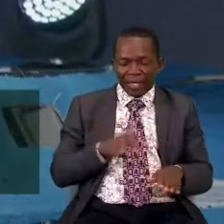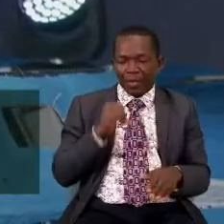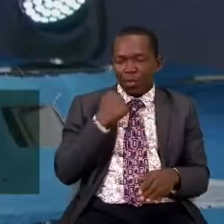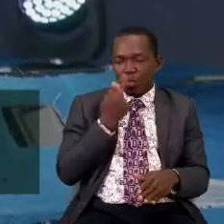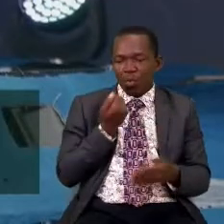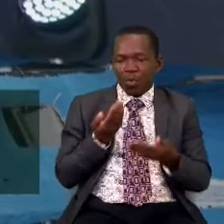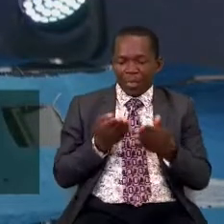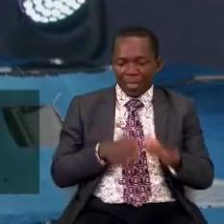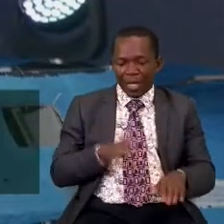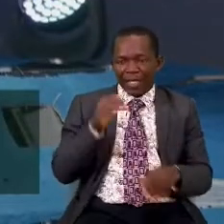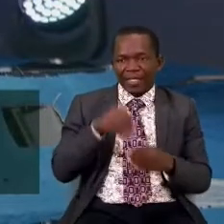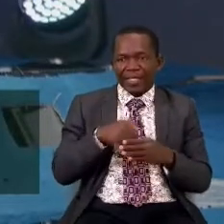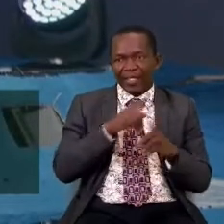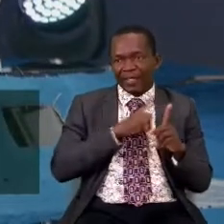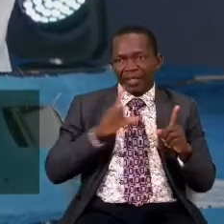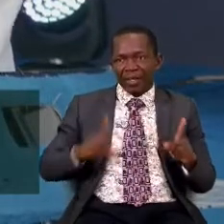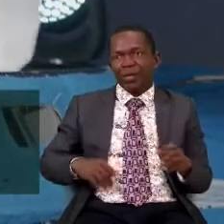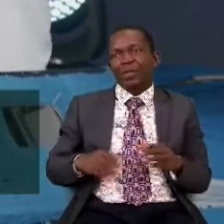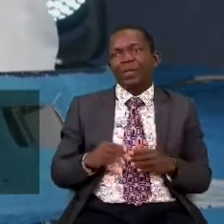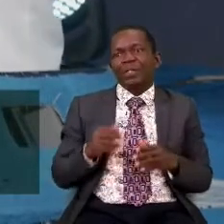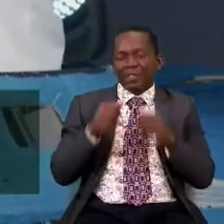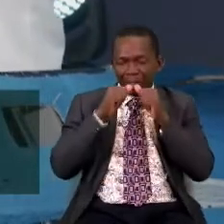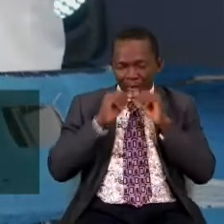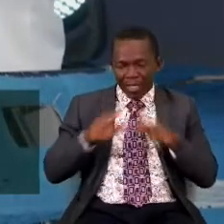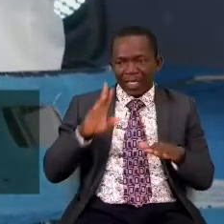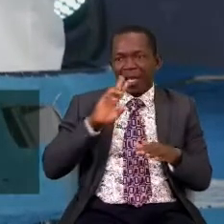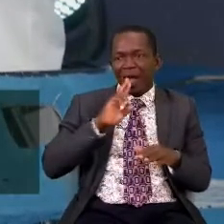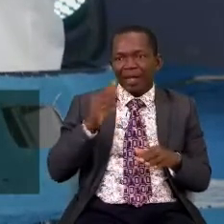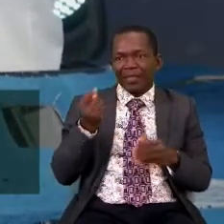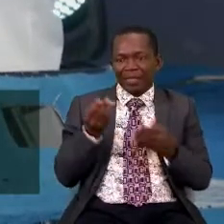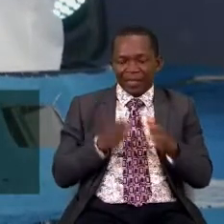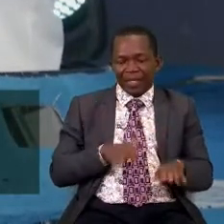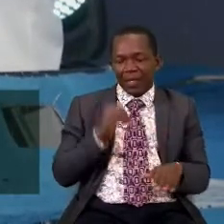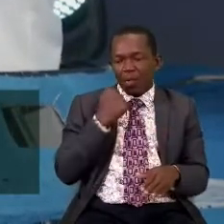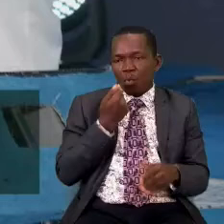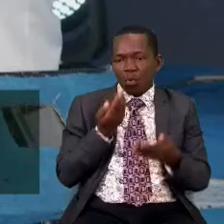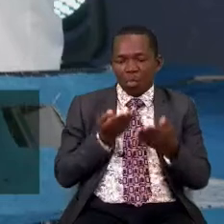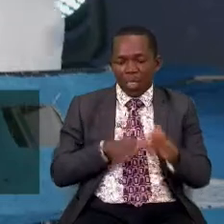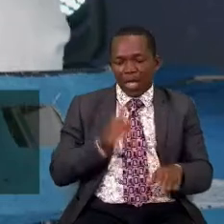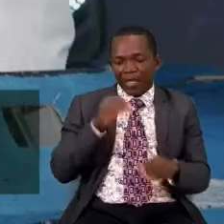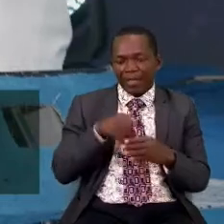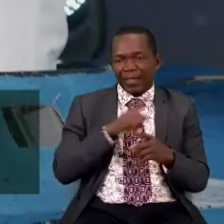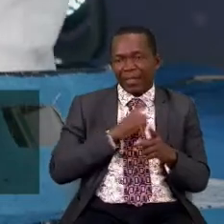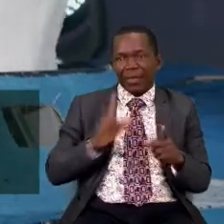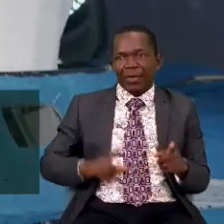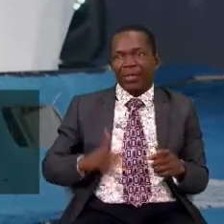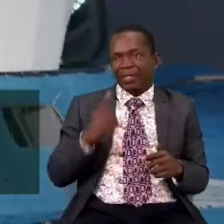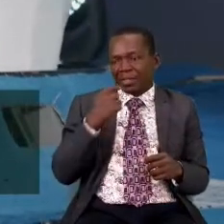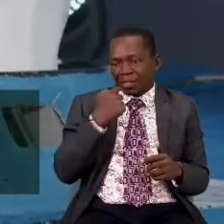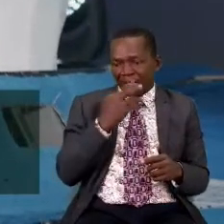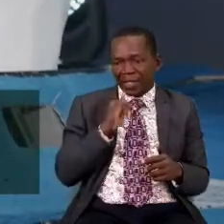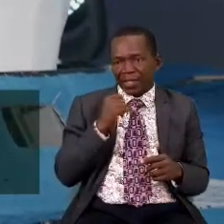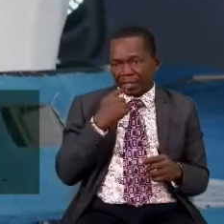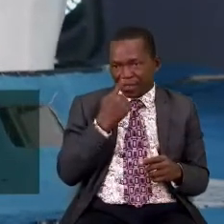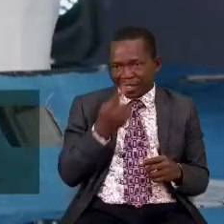Yea, says the Spirit, that they may rest from their labors, and